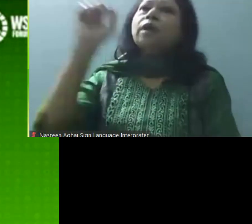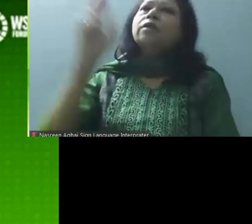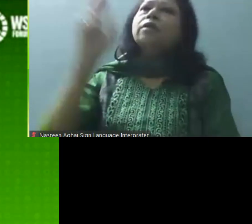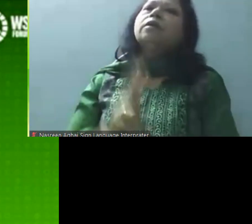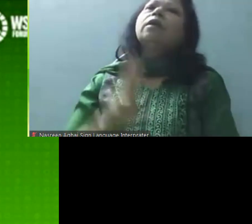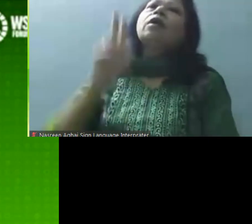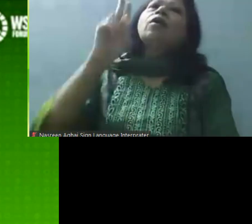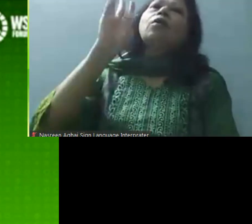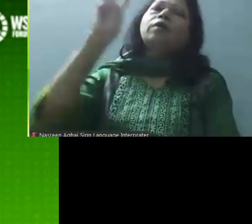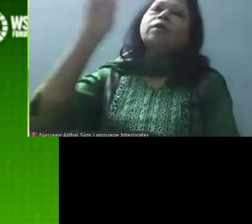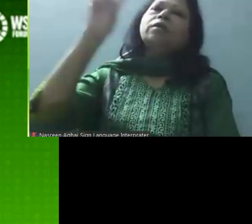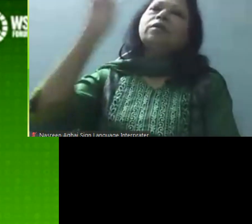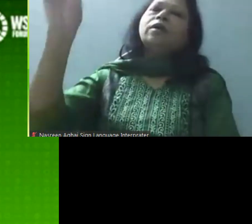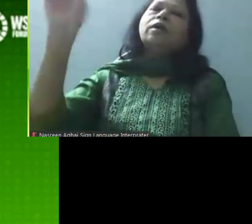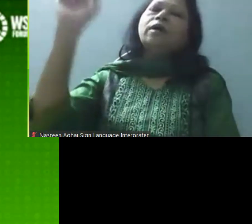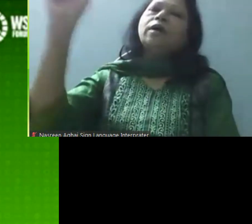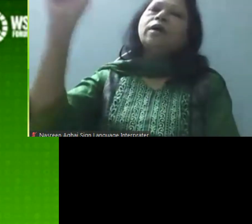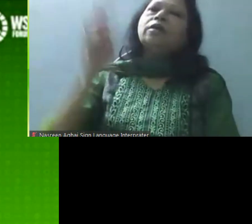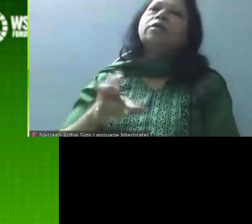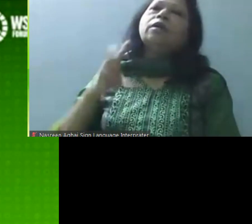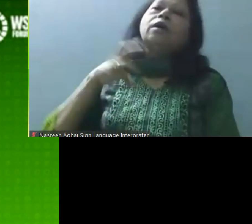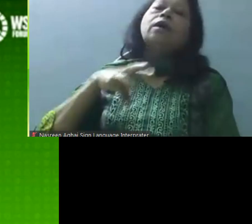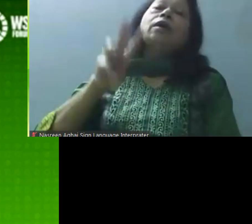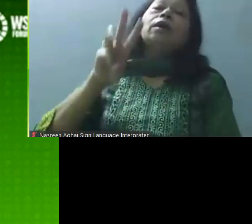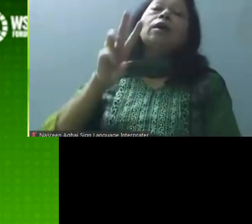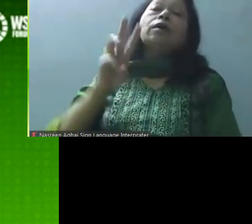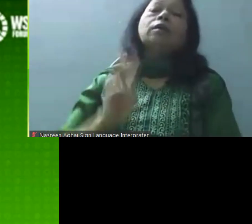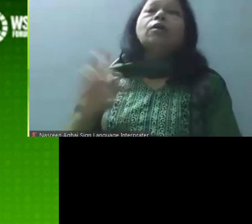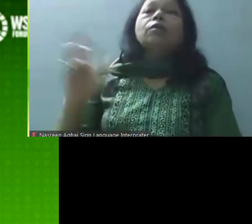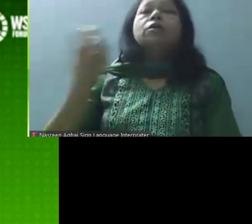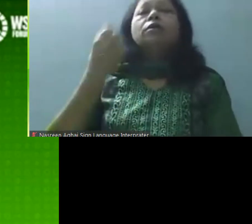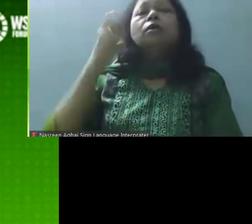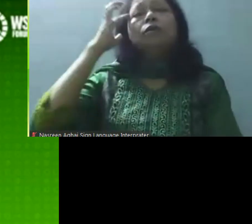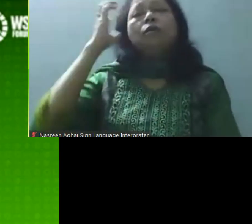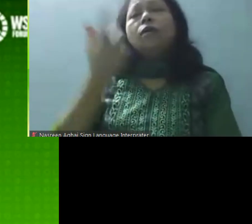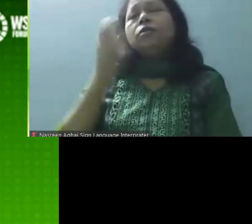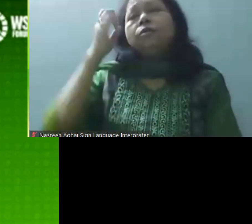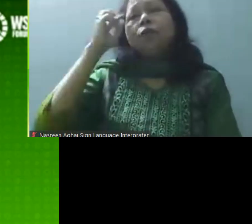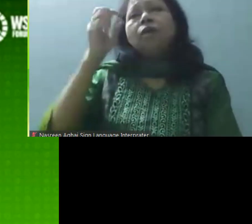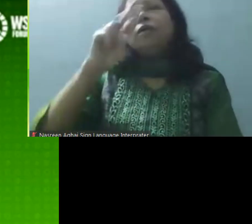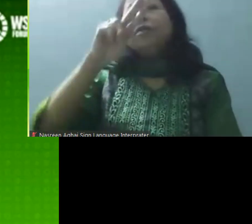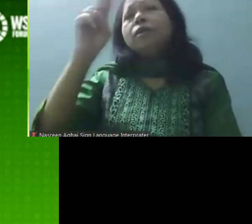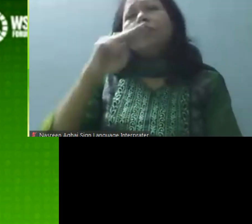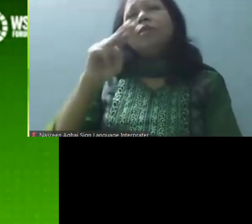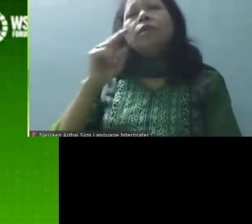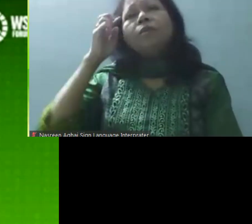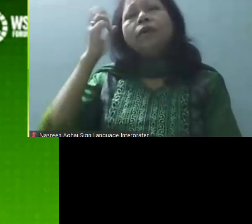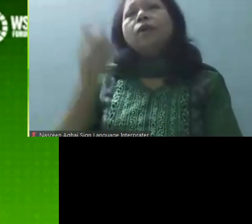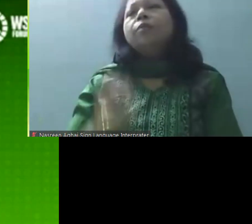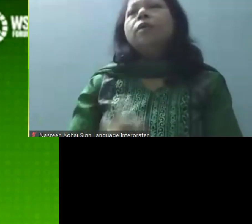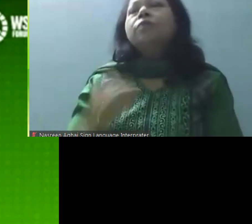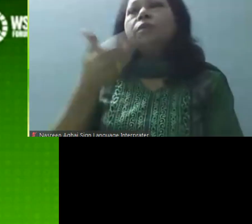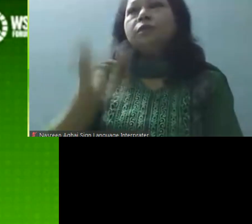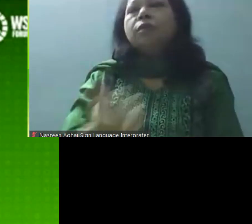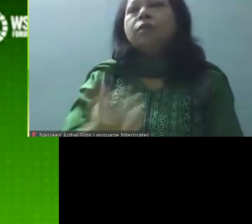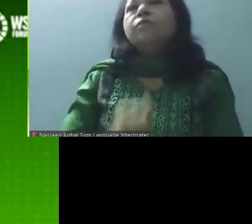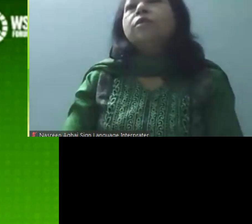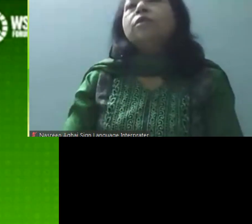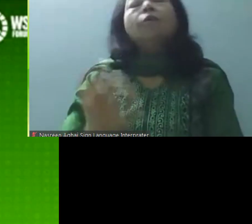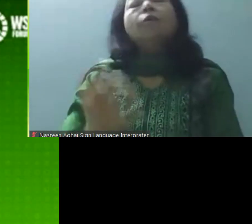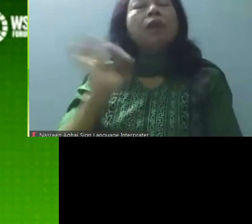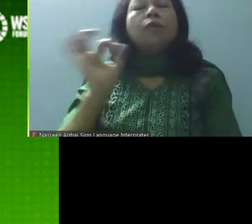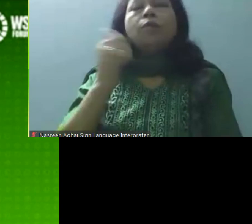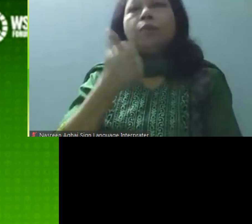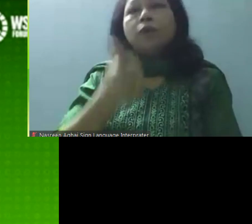$30,000. So I set about from about 2012 to create something that was better. I didn't think these solutions were very good.